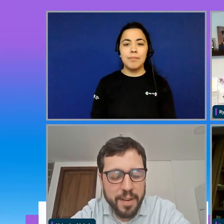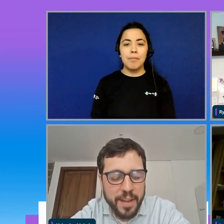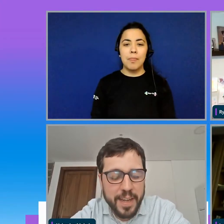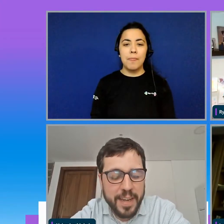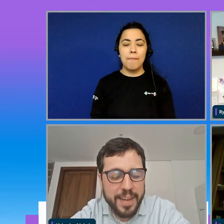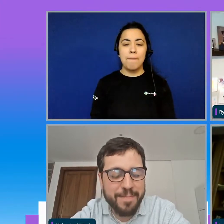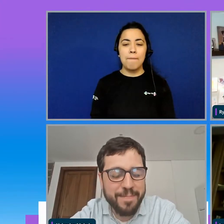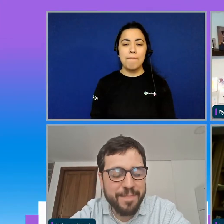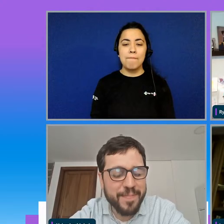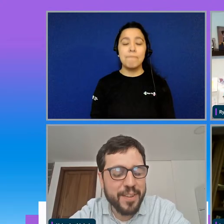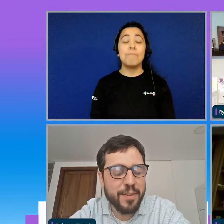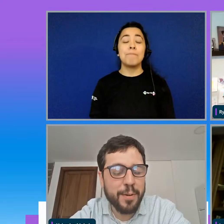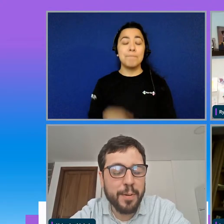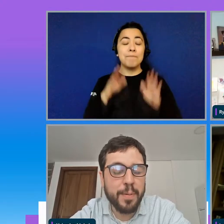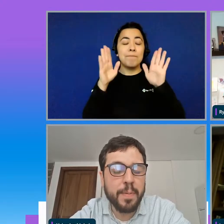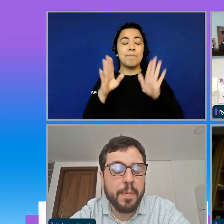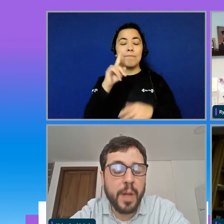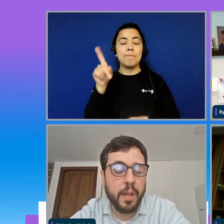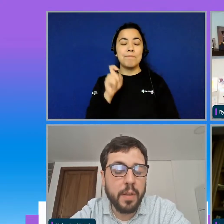question.